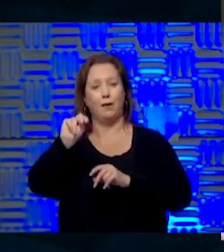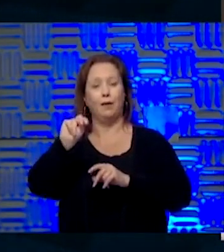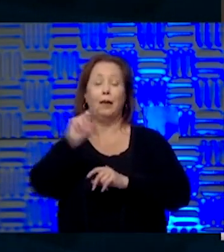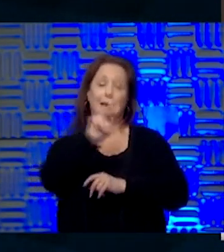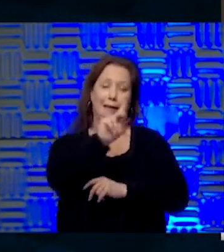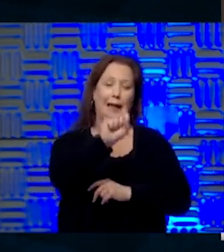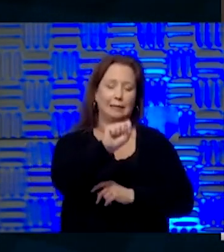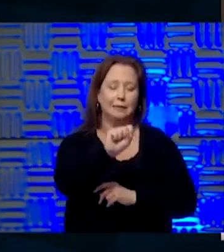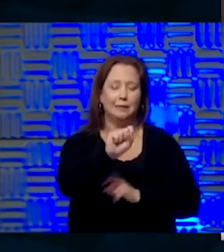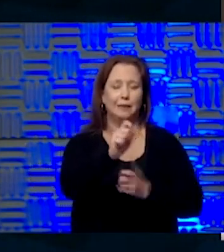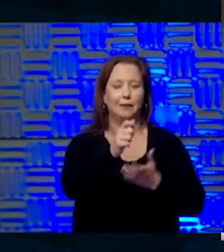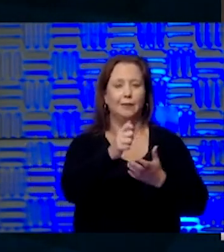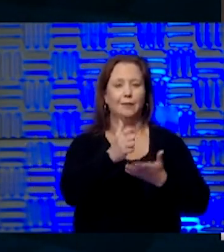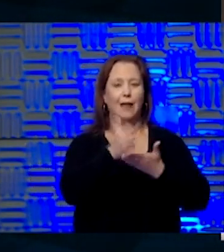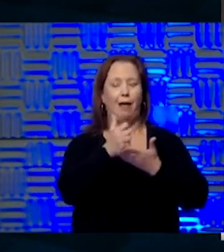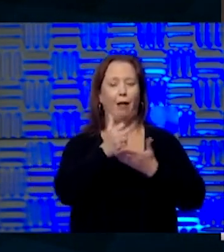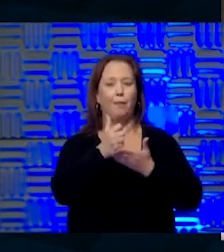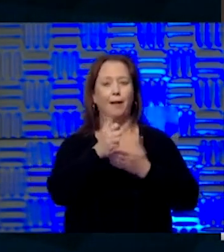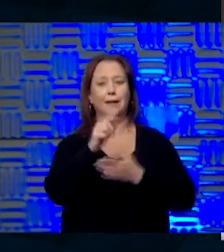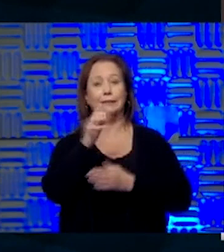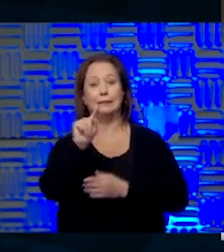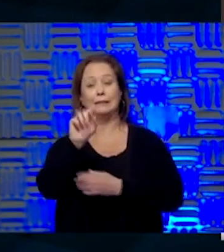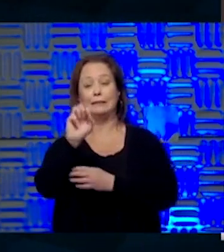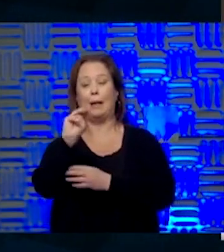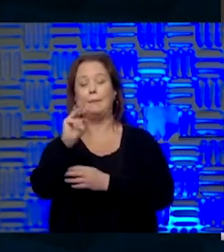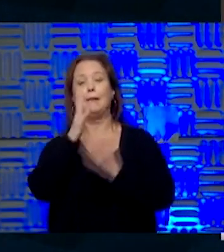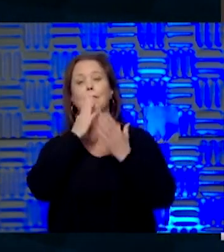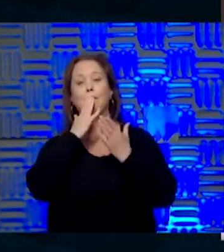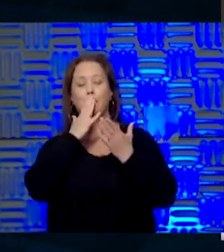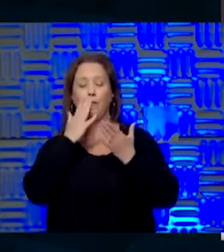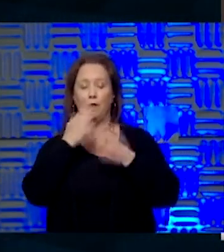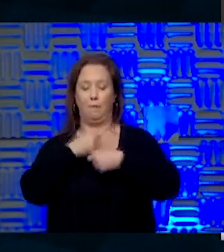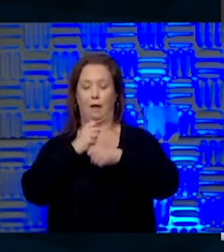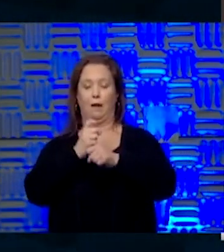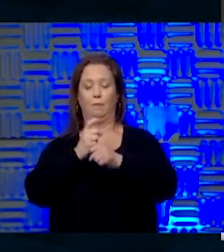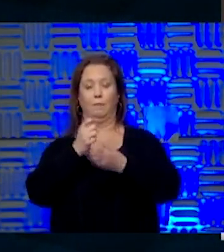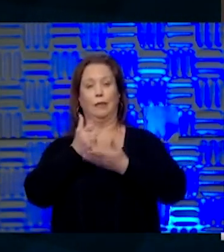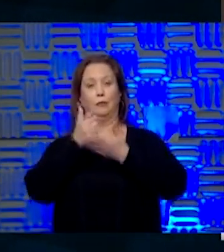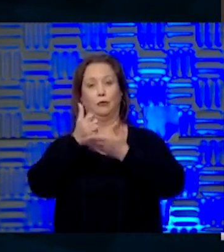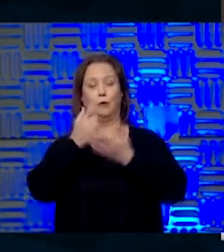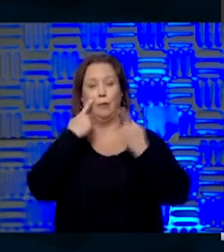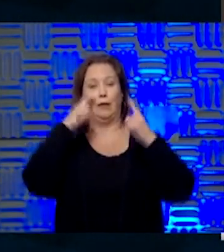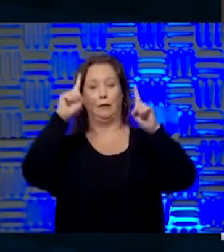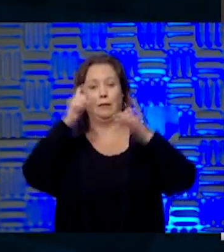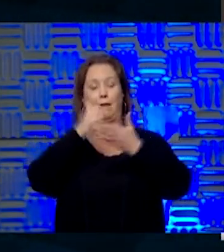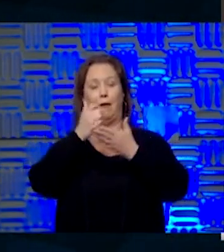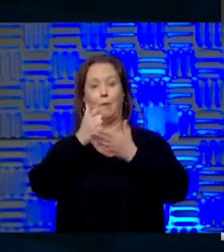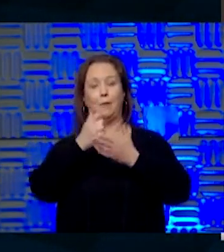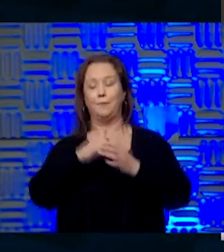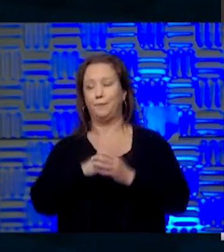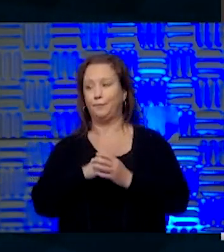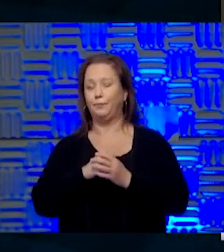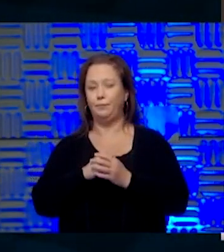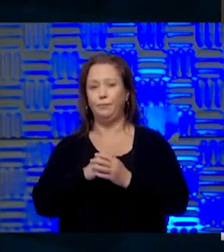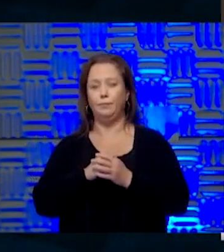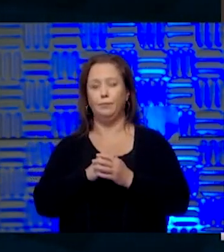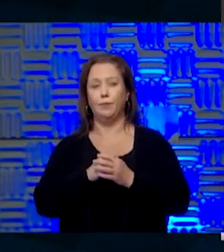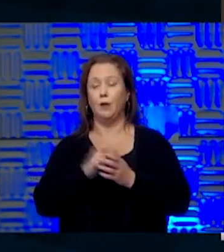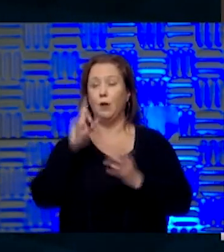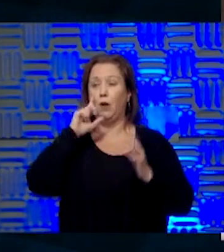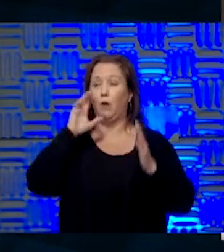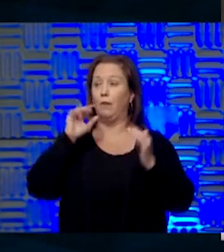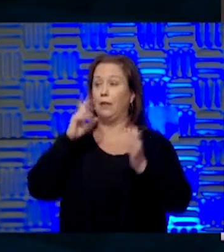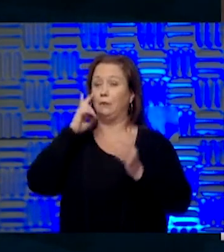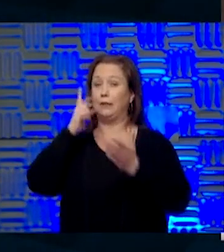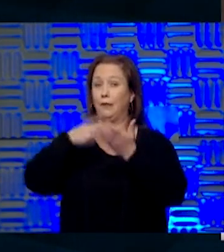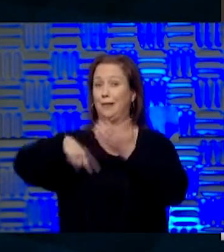to help, and thanks to Tom for his efforts to make sure that they knew that we could use that help. And Senator, great to be with you, and hope next